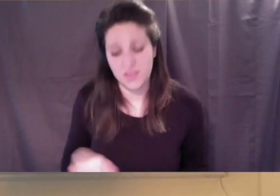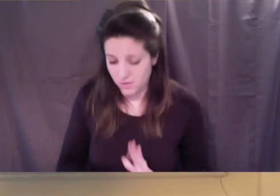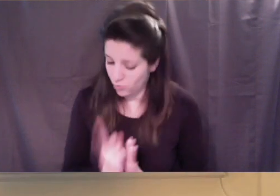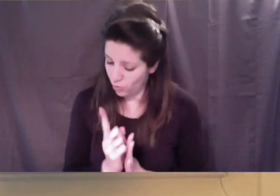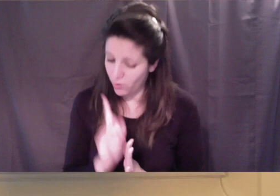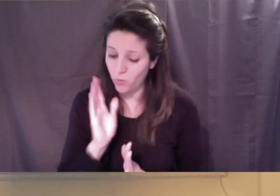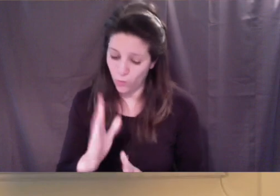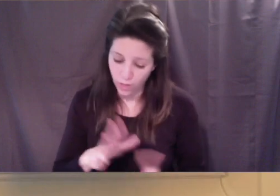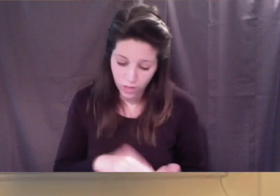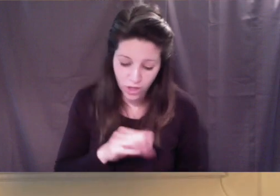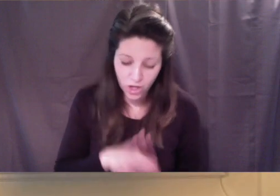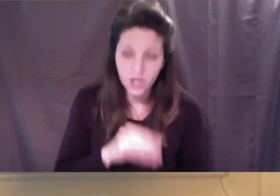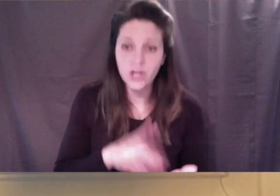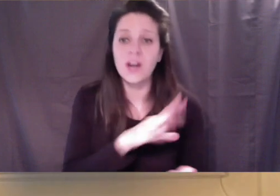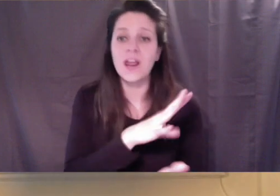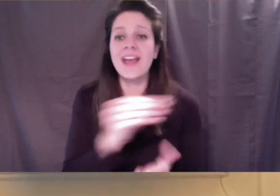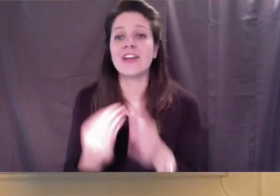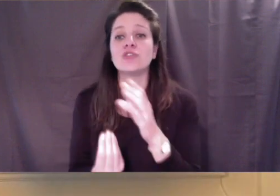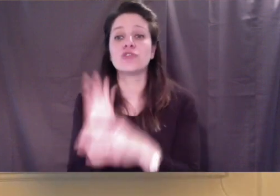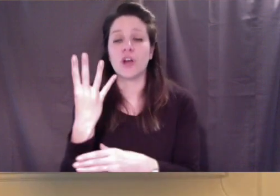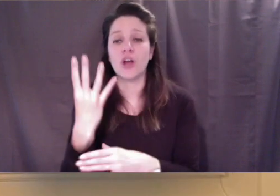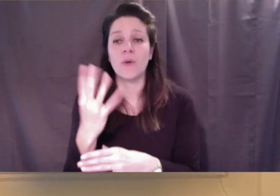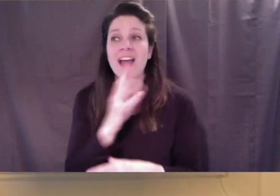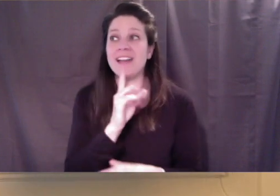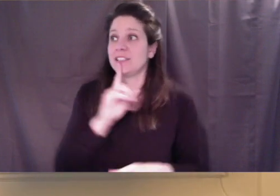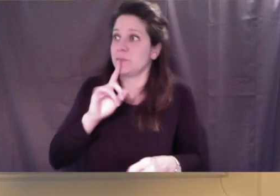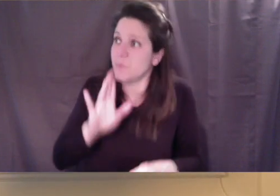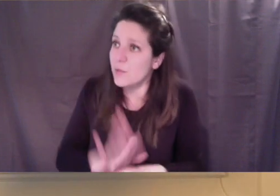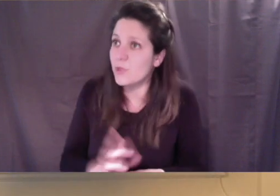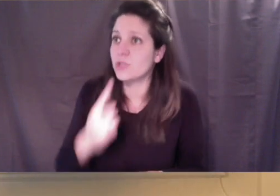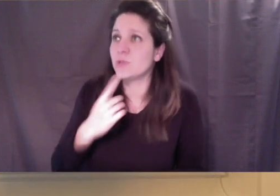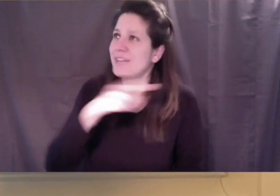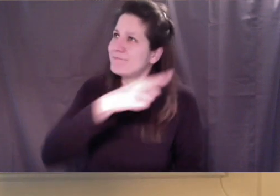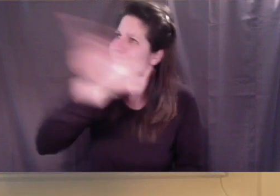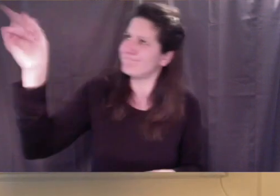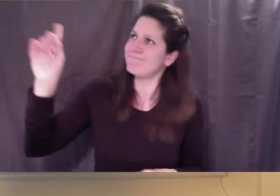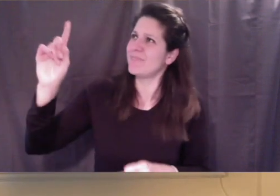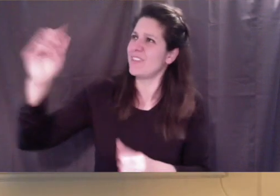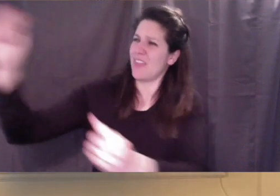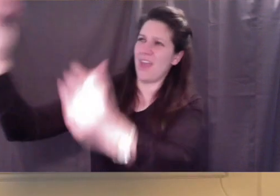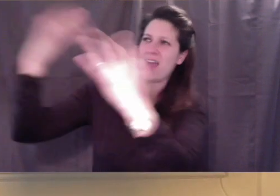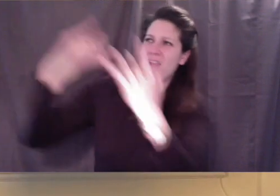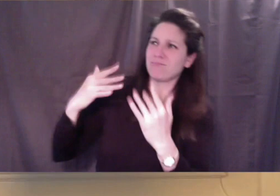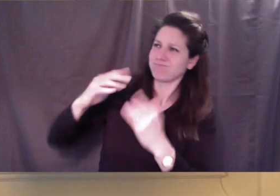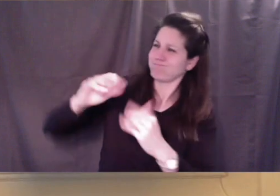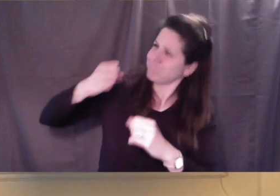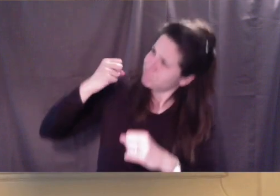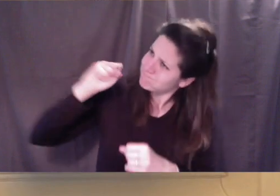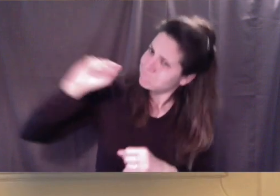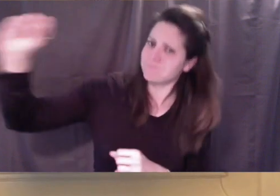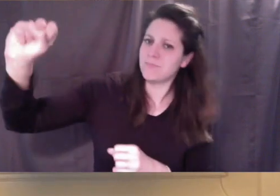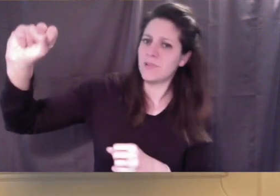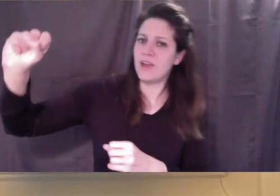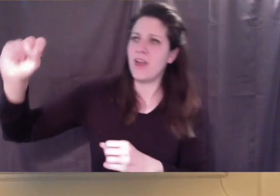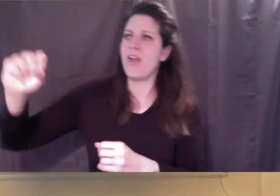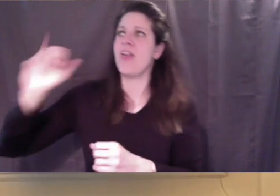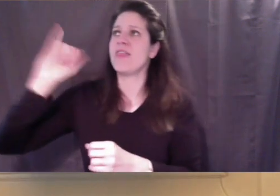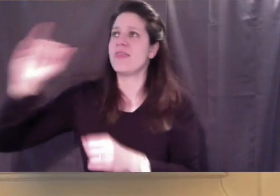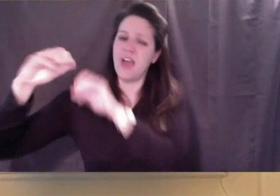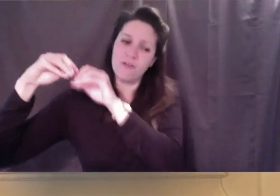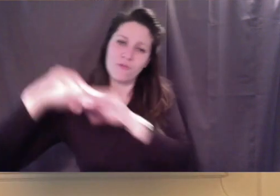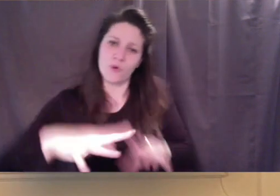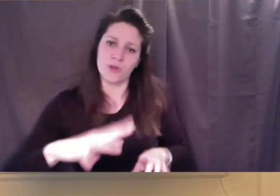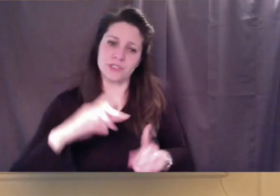be a learning and growing moment. This will require commitment to action that stands up and denounces forces that invade the innate dignity